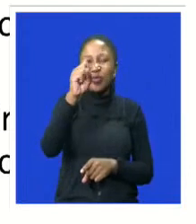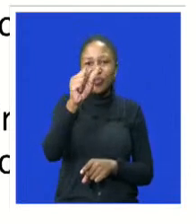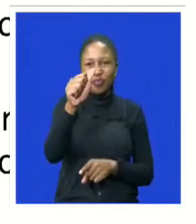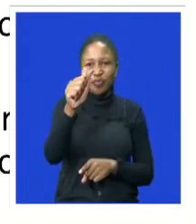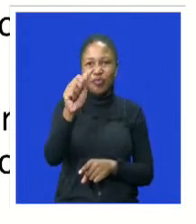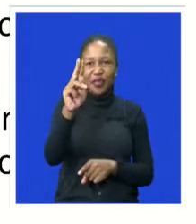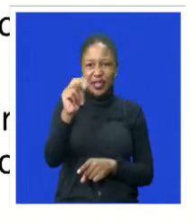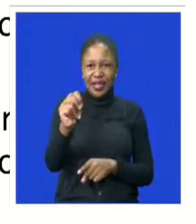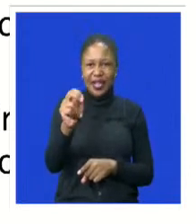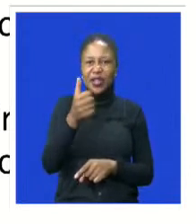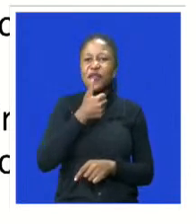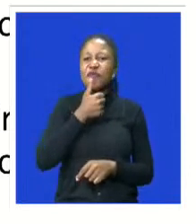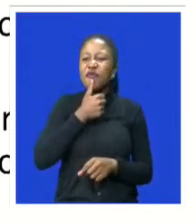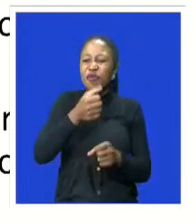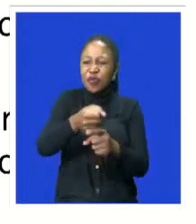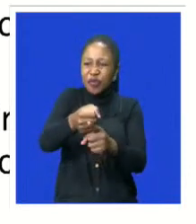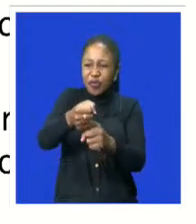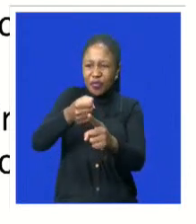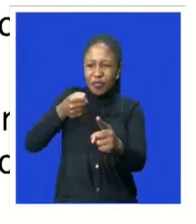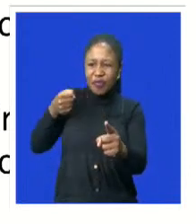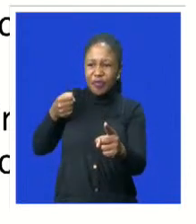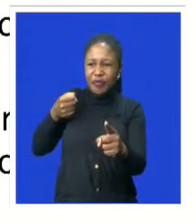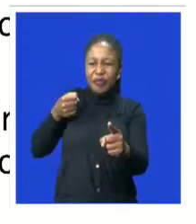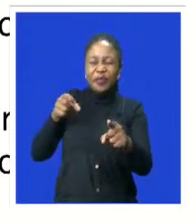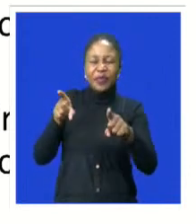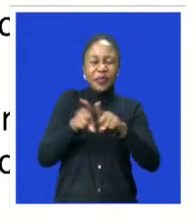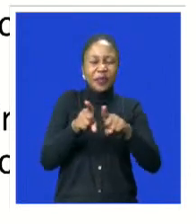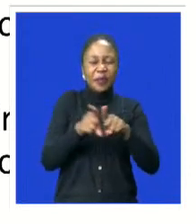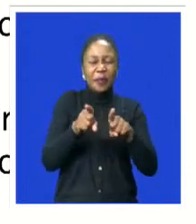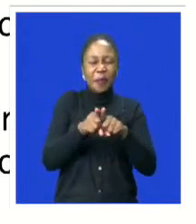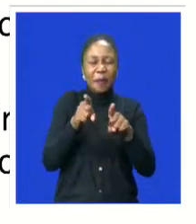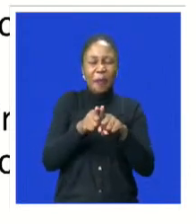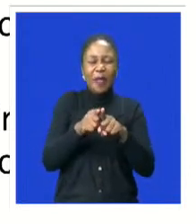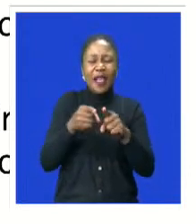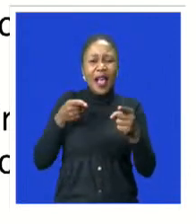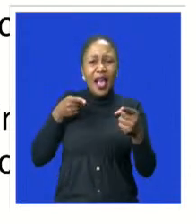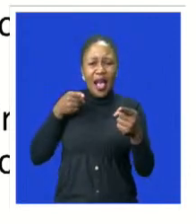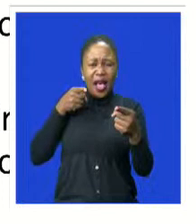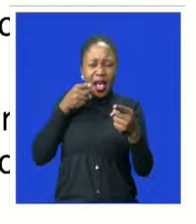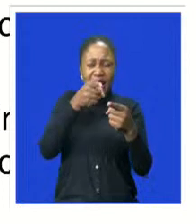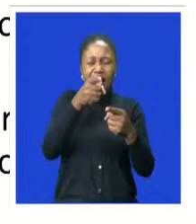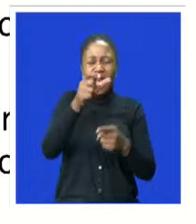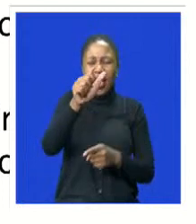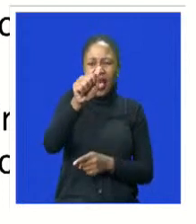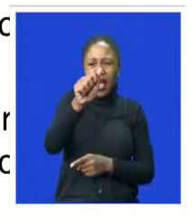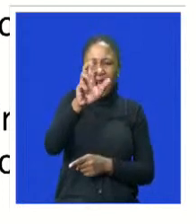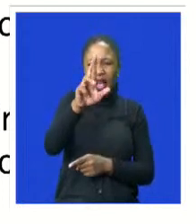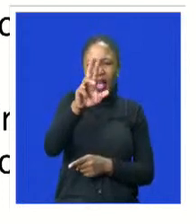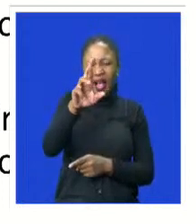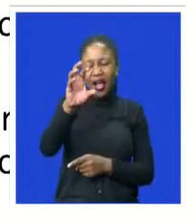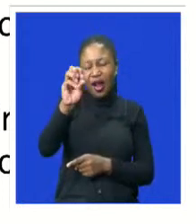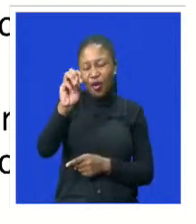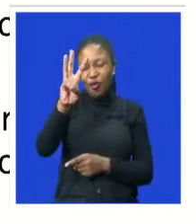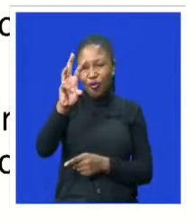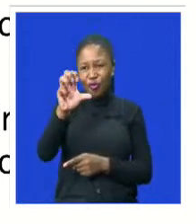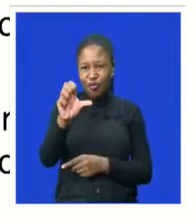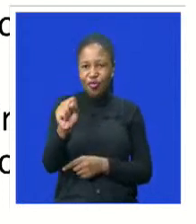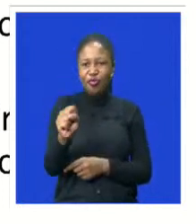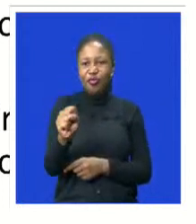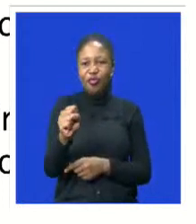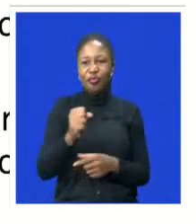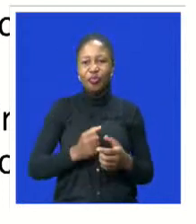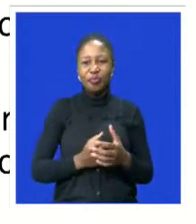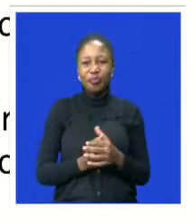also used the traps used to hunt games, also trapped to hunt the animals. And